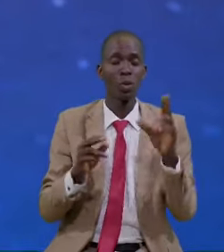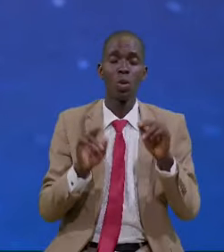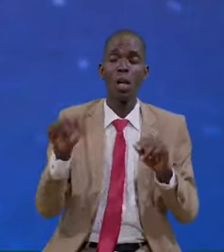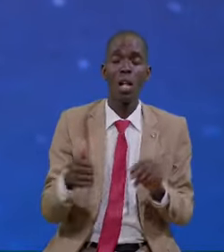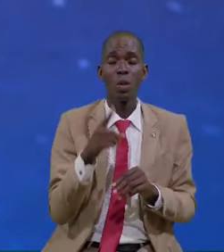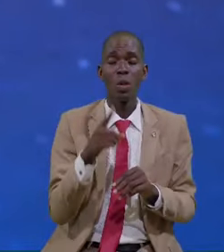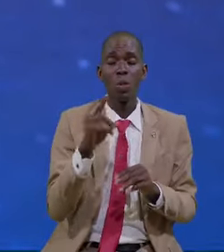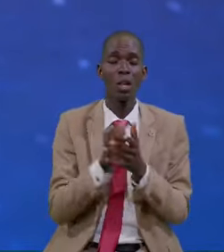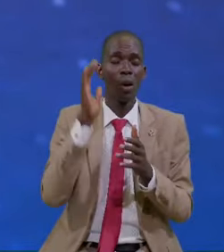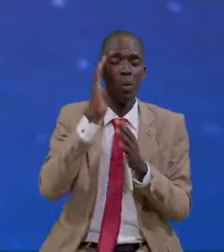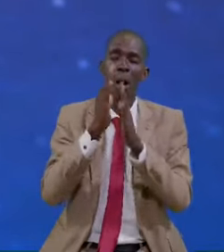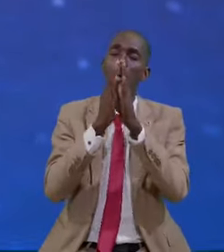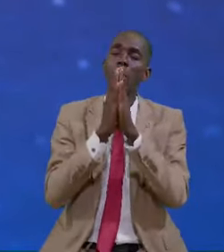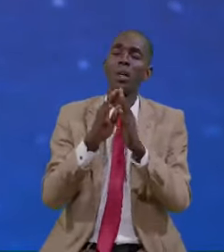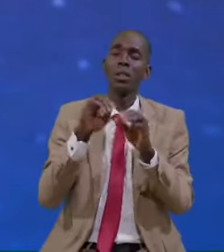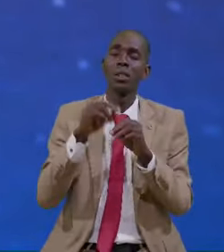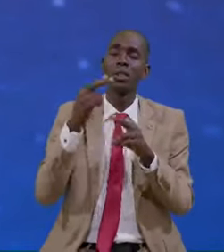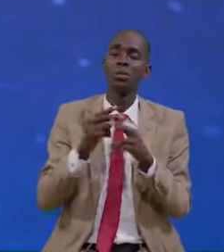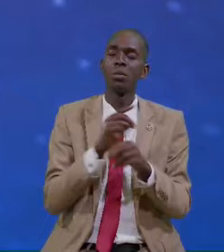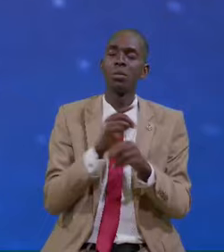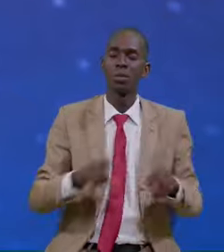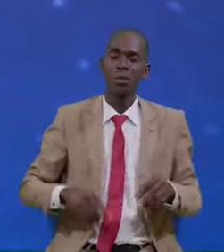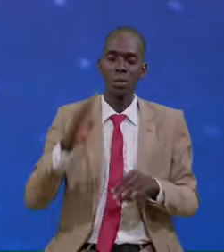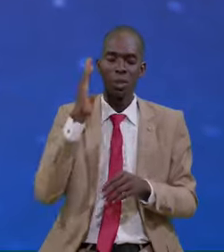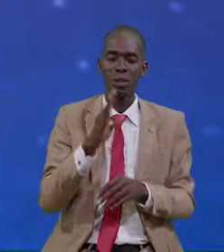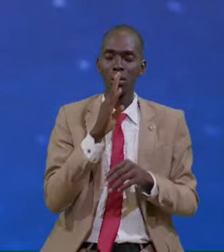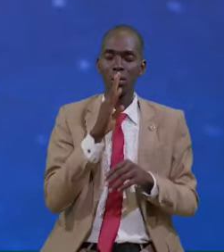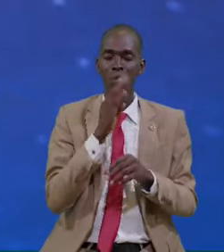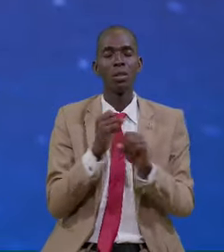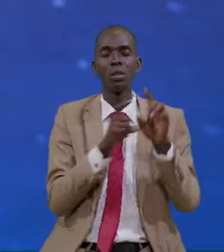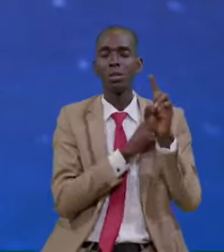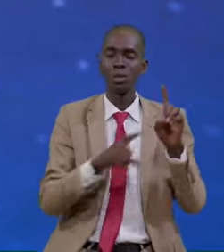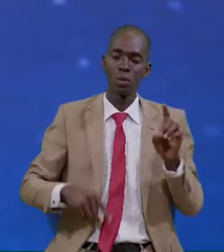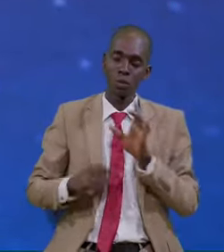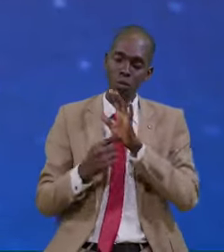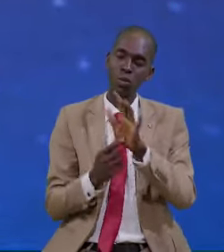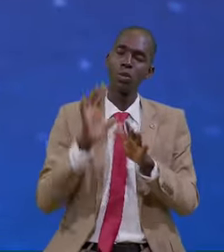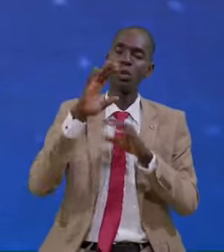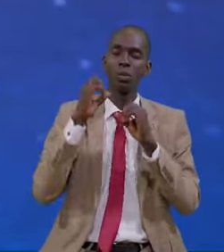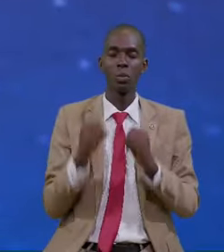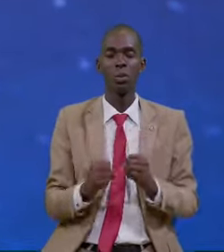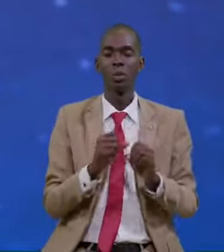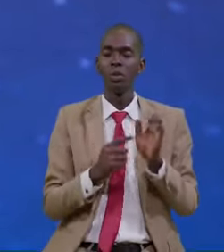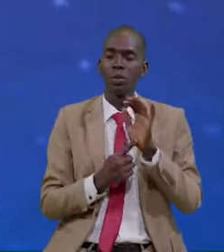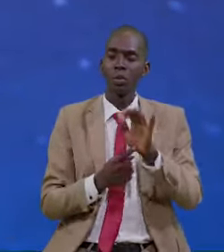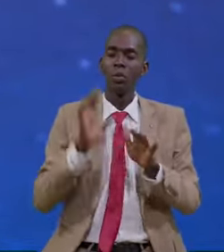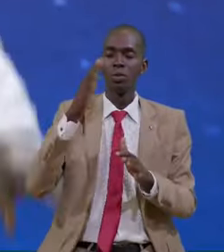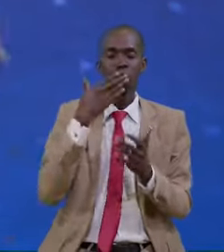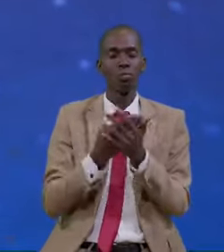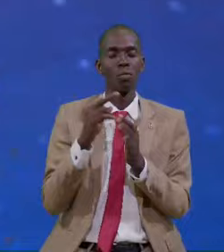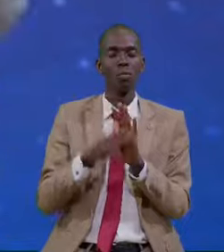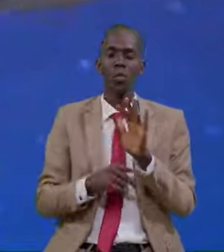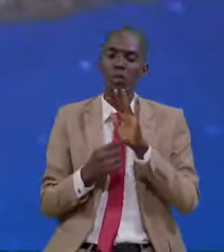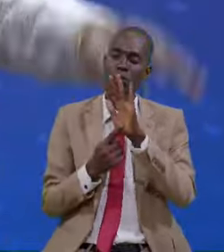on the name of the Lord shall be saved. Lord, manifest your power. Manifest your goodness. Manifest your